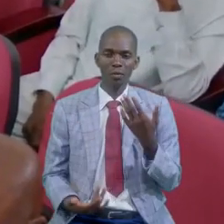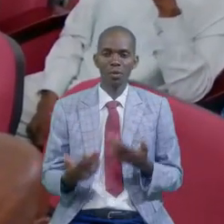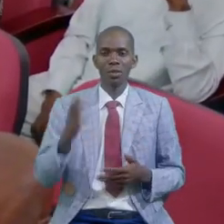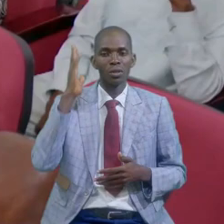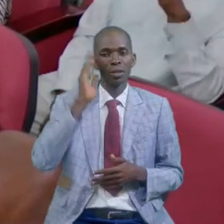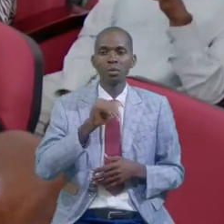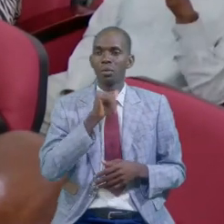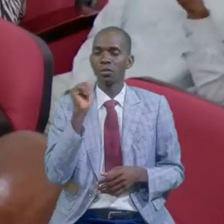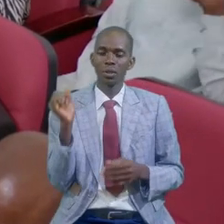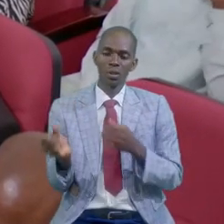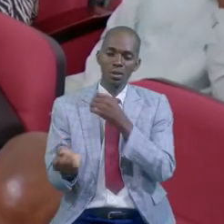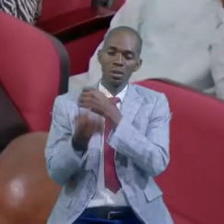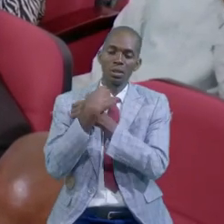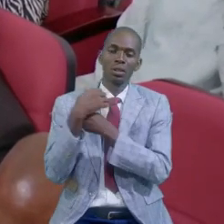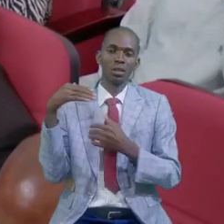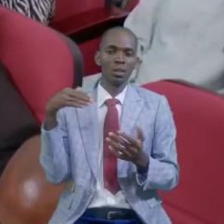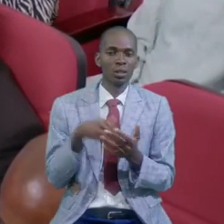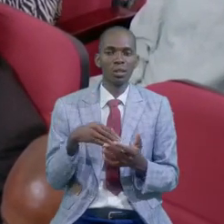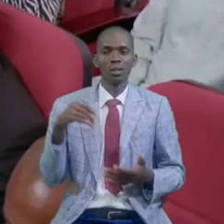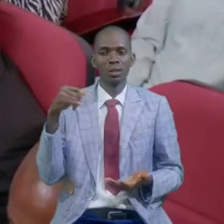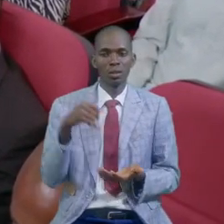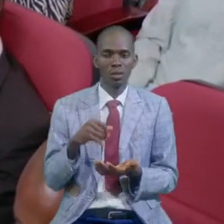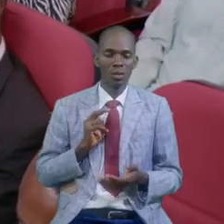not prevail against us.